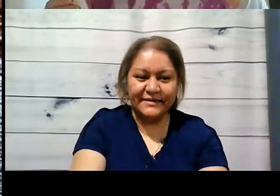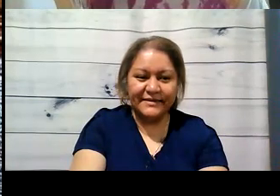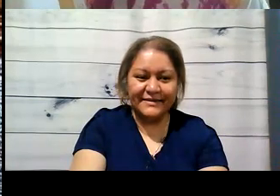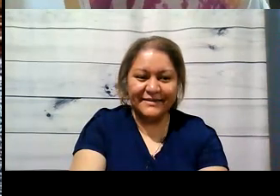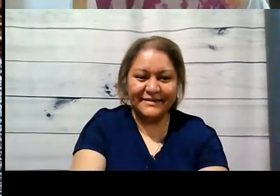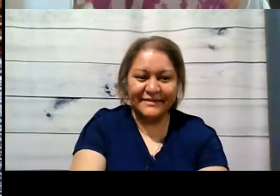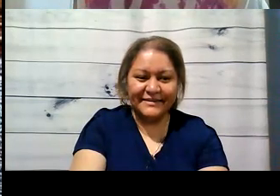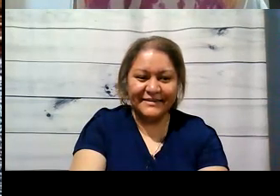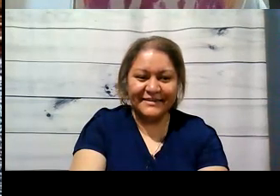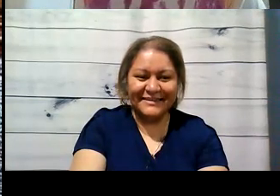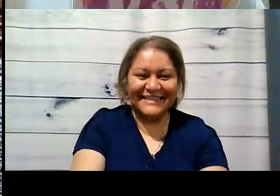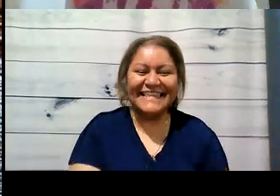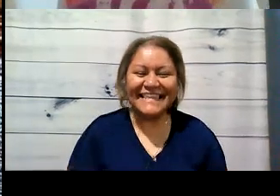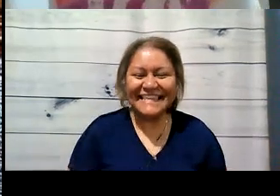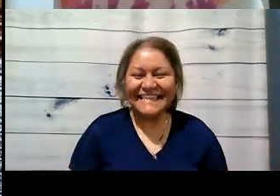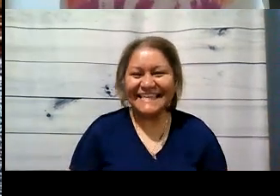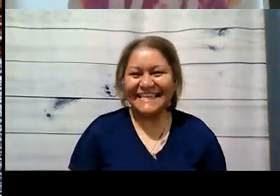borrowing my son's train whistle.